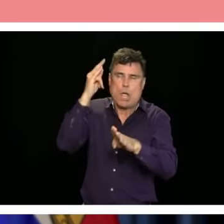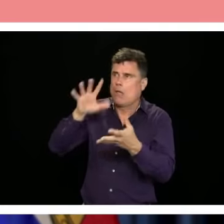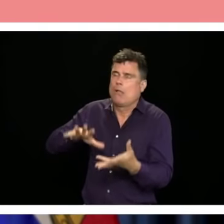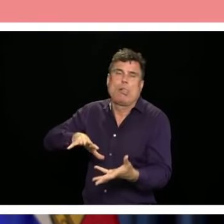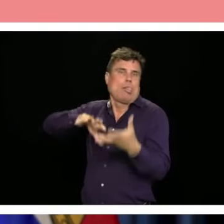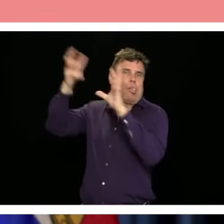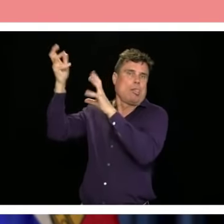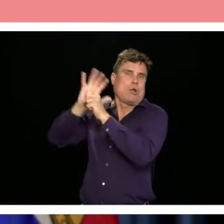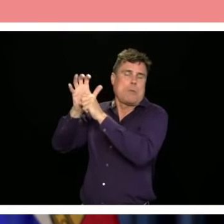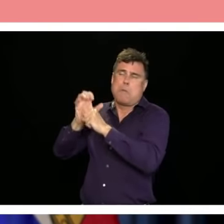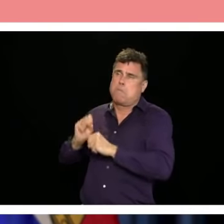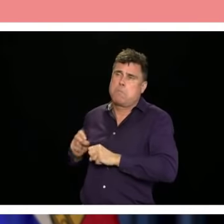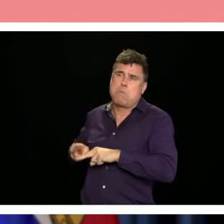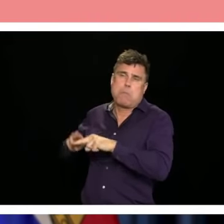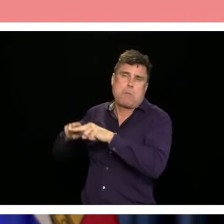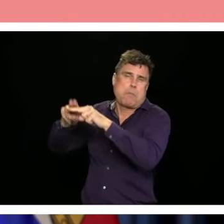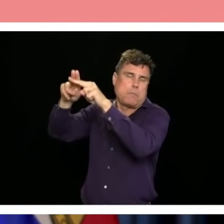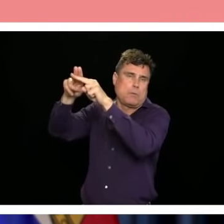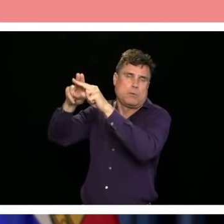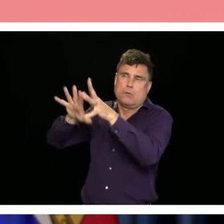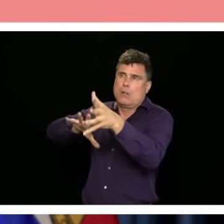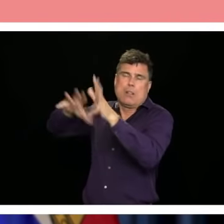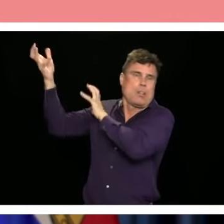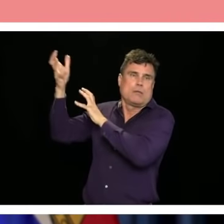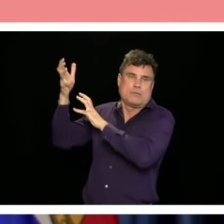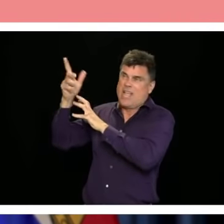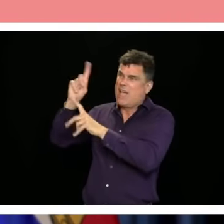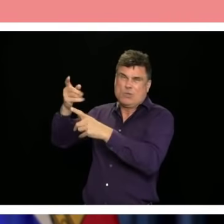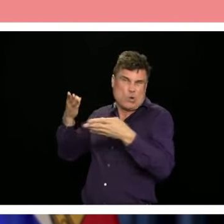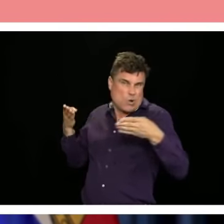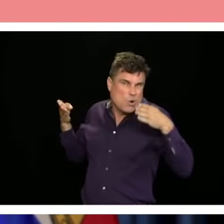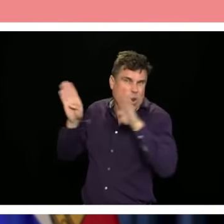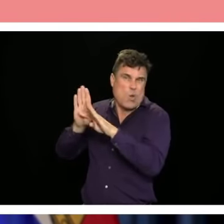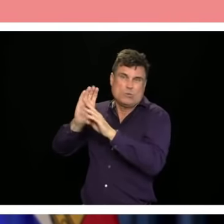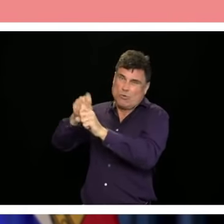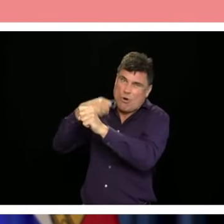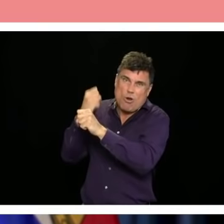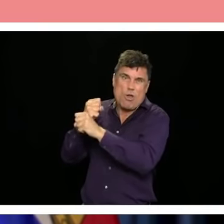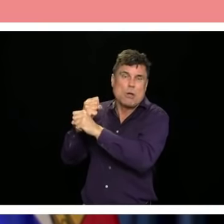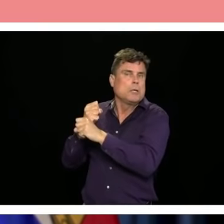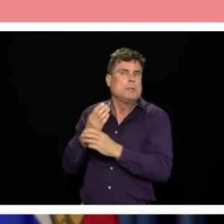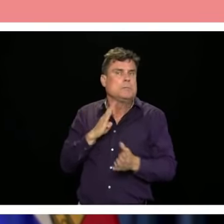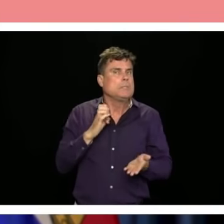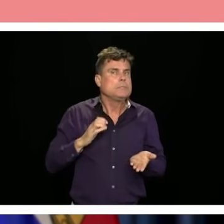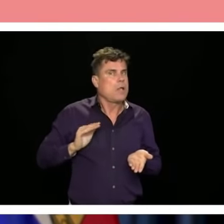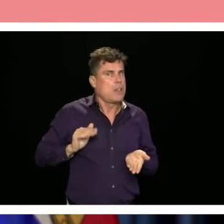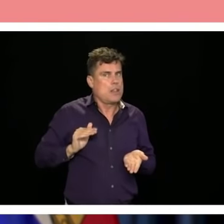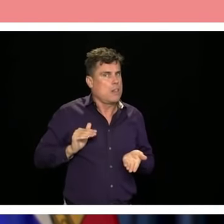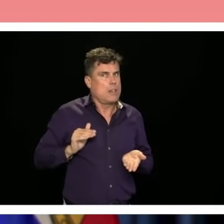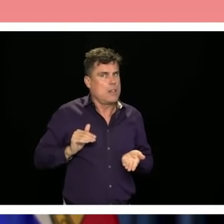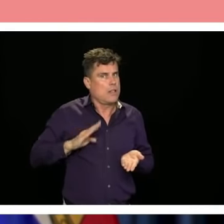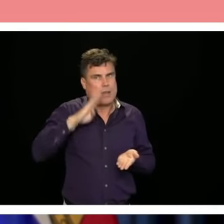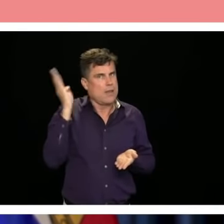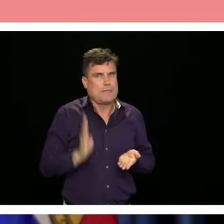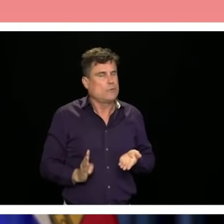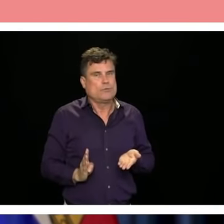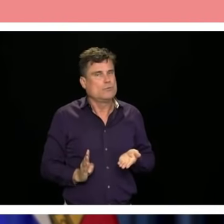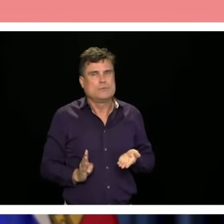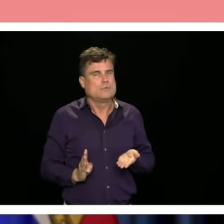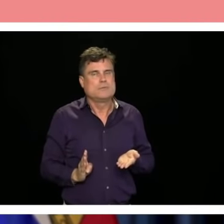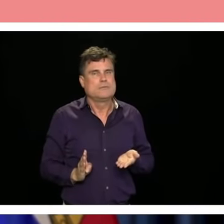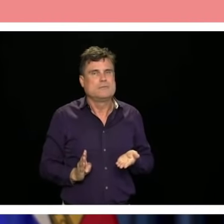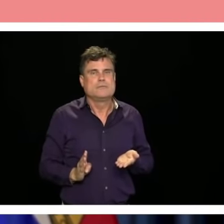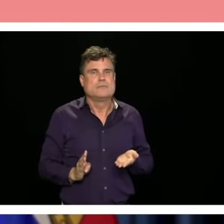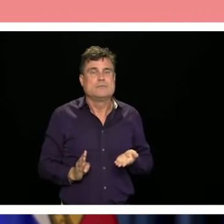our decision-making, builds confidence in and of itself. We didn't shut down sectors of the economy that other jurisdictions did because